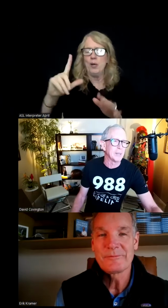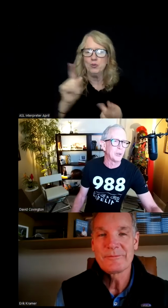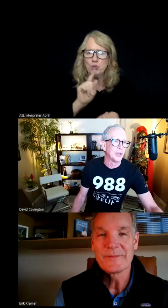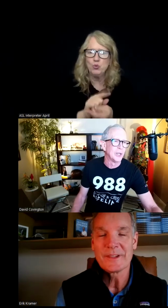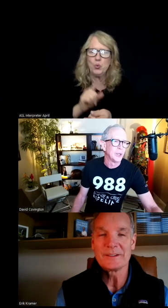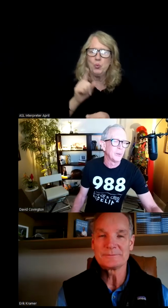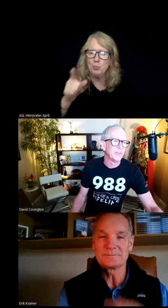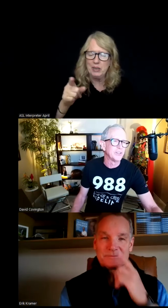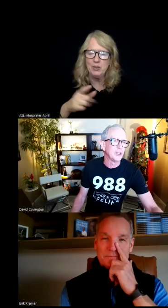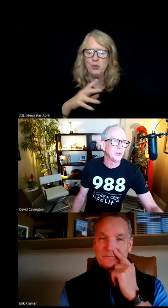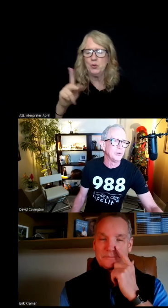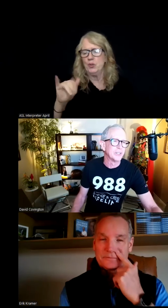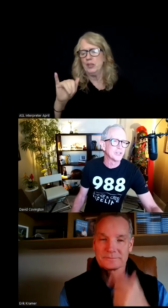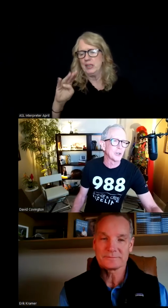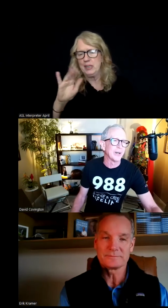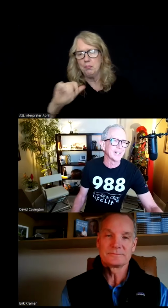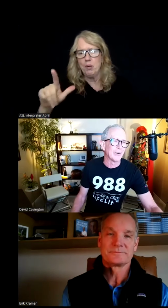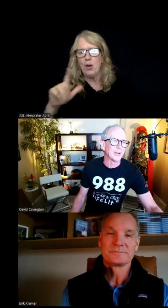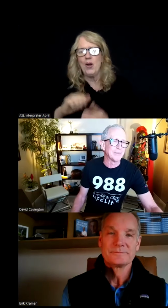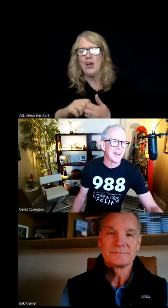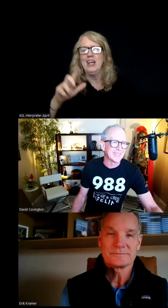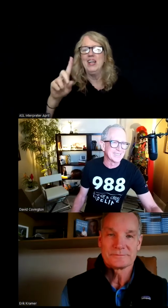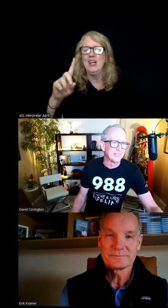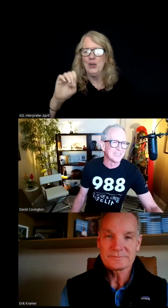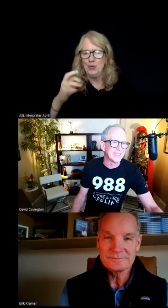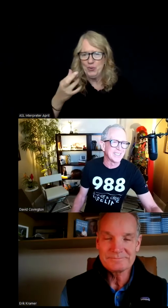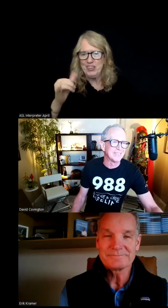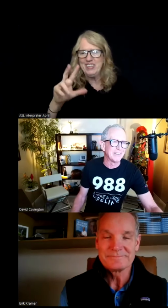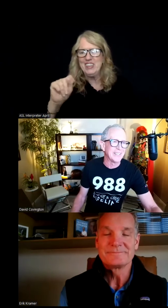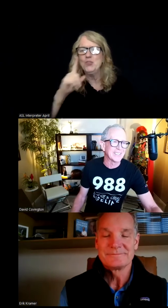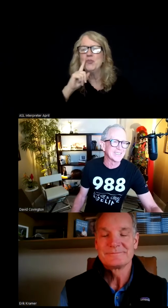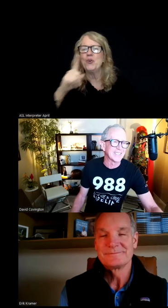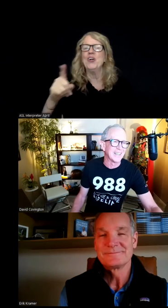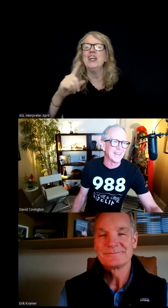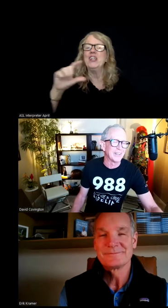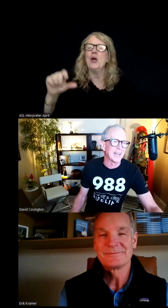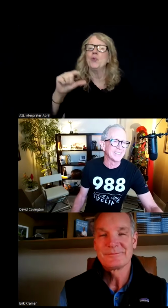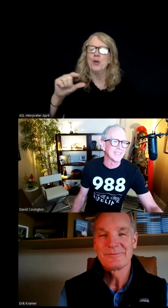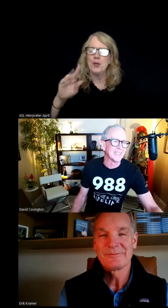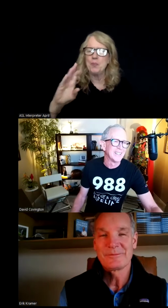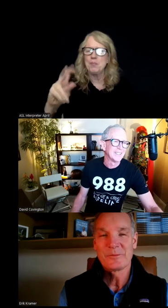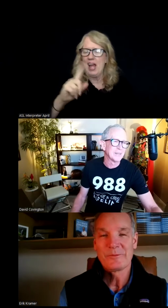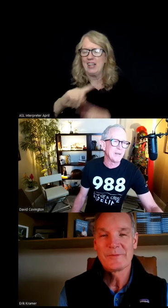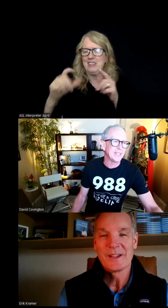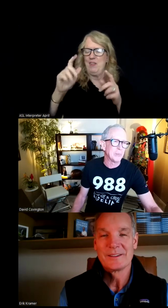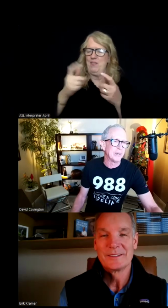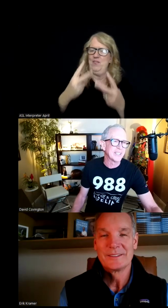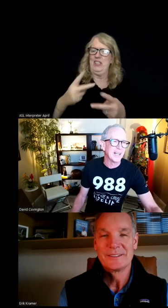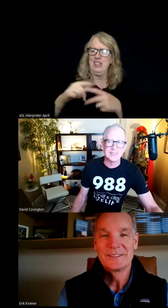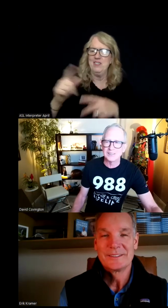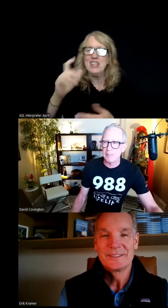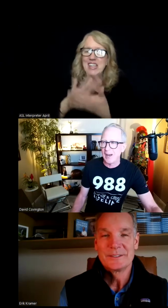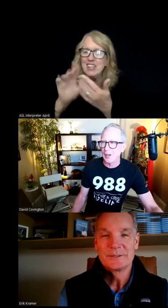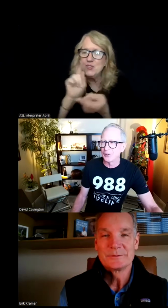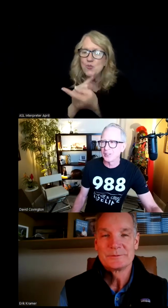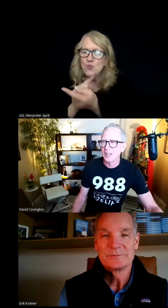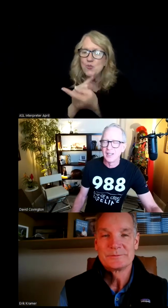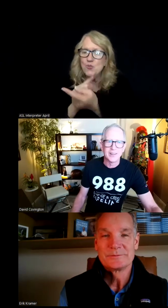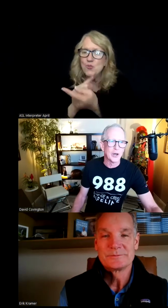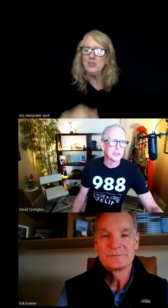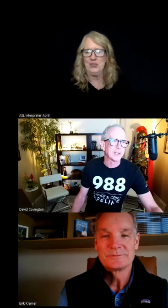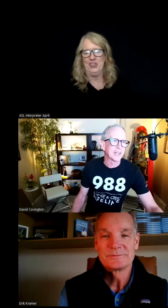Eric Hipple when the two Detroit quarterbacks visited Phoenix, and we got to meet you. But tell us